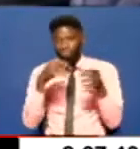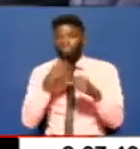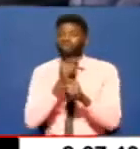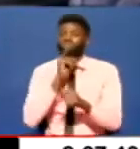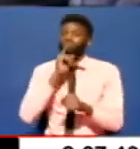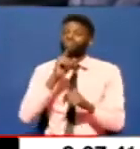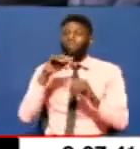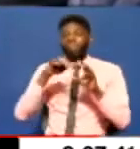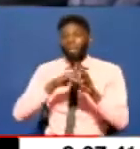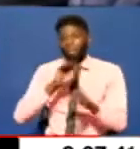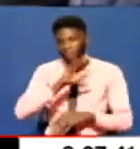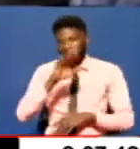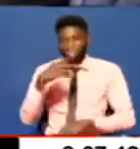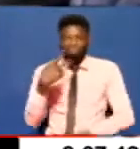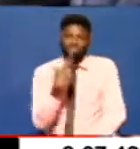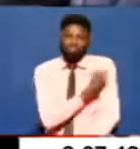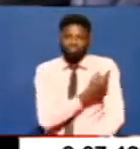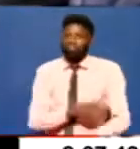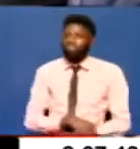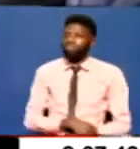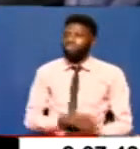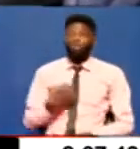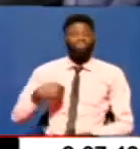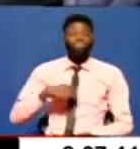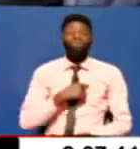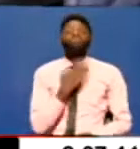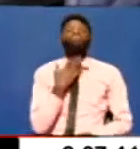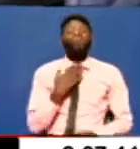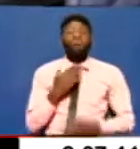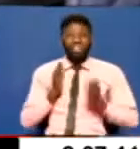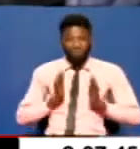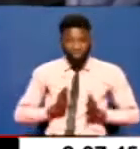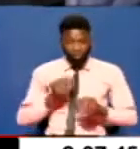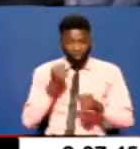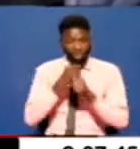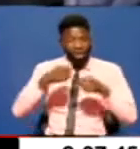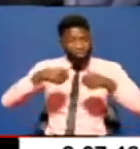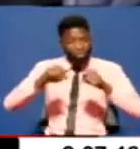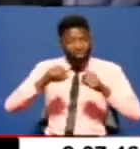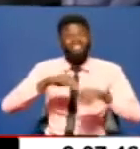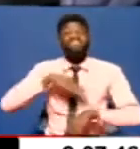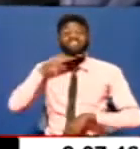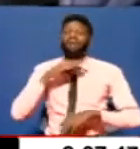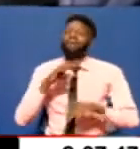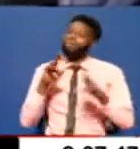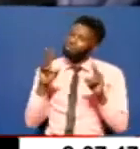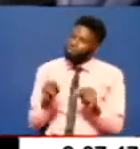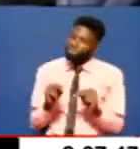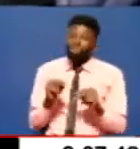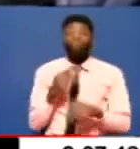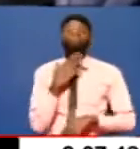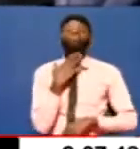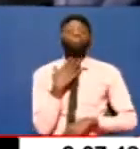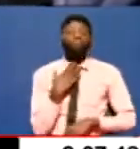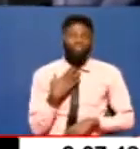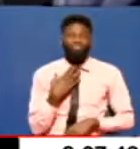any border border rider to die. We don't want any matato conductor to